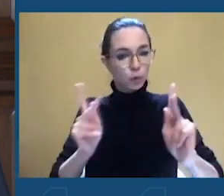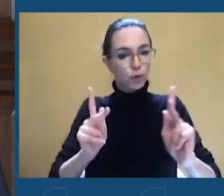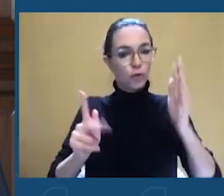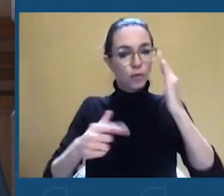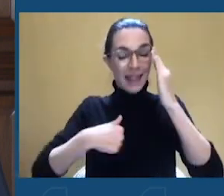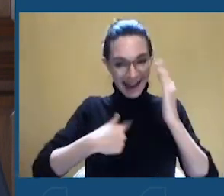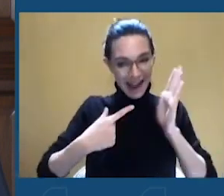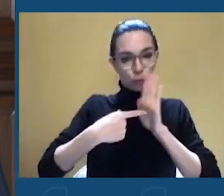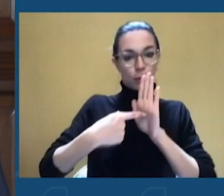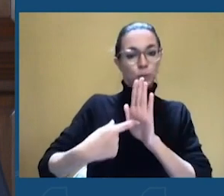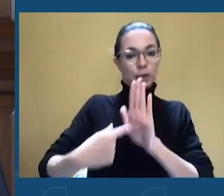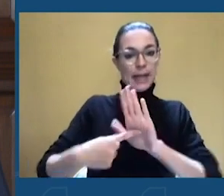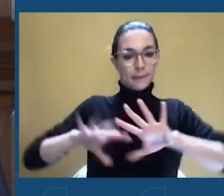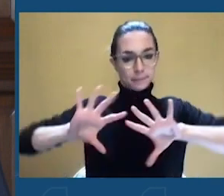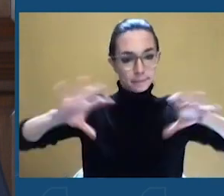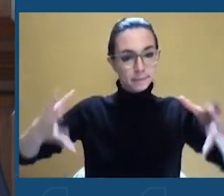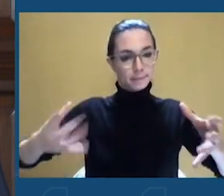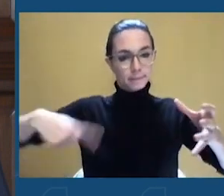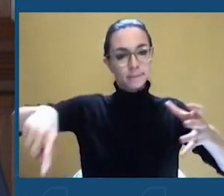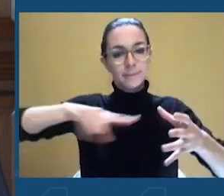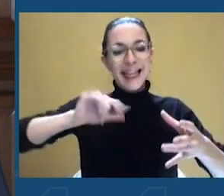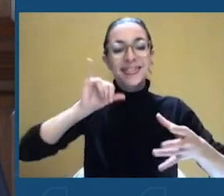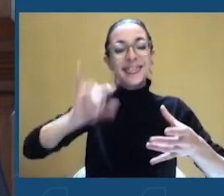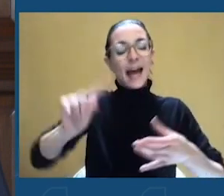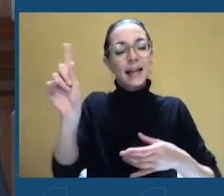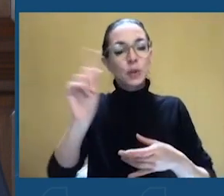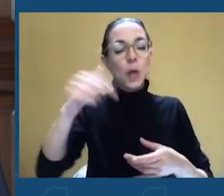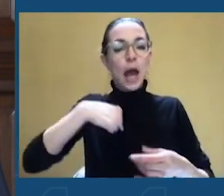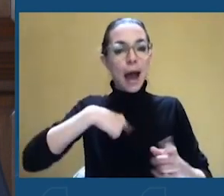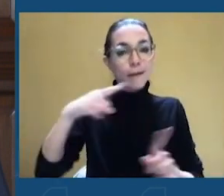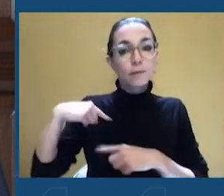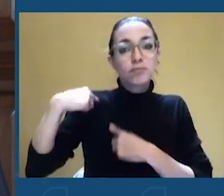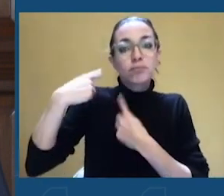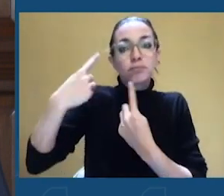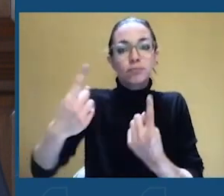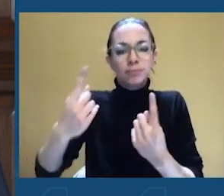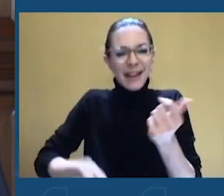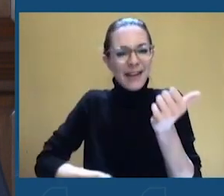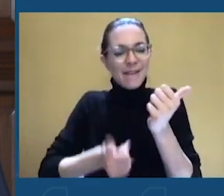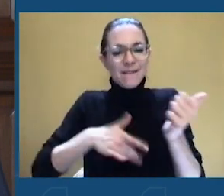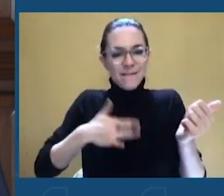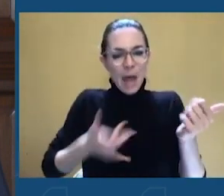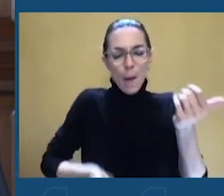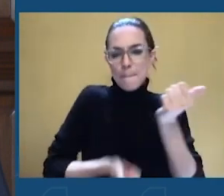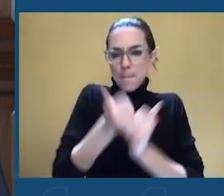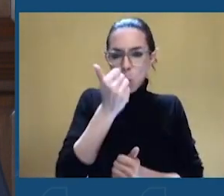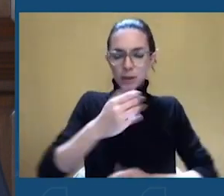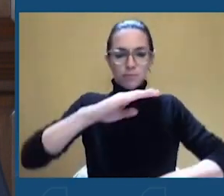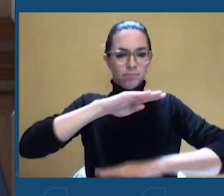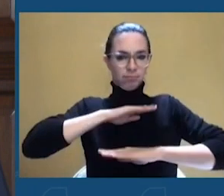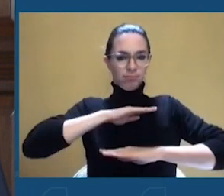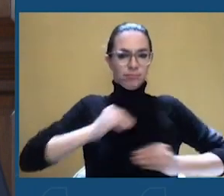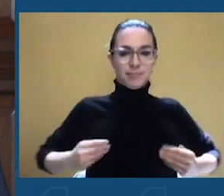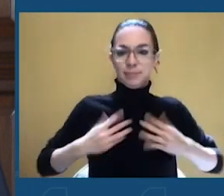represent, is where I have undoubtedly felt most fulfilled and energized.